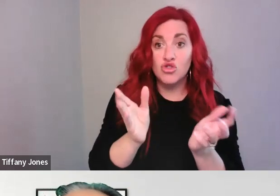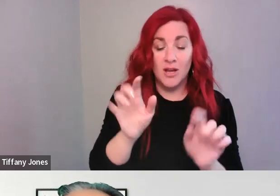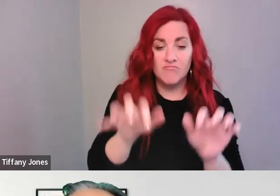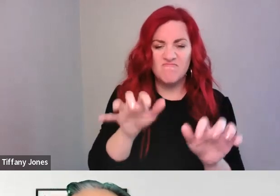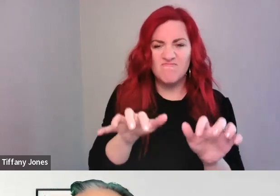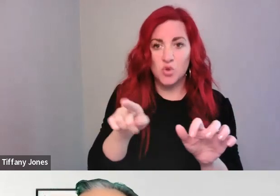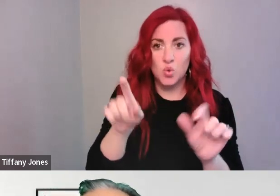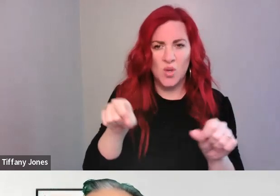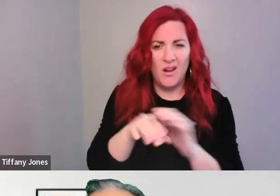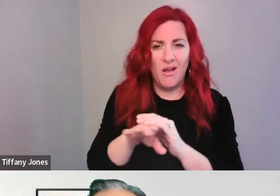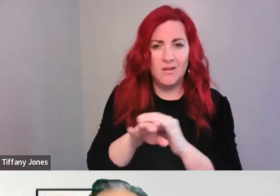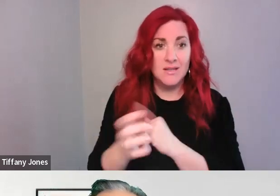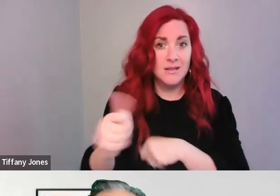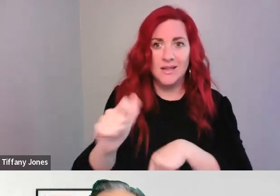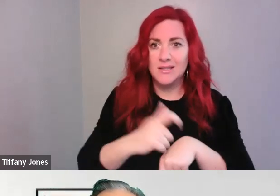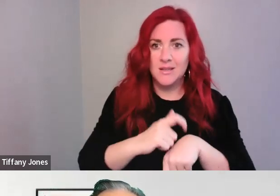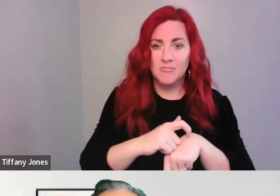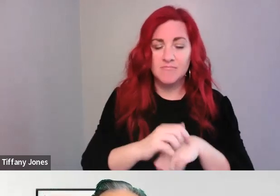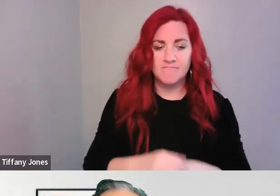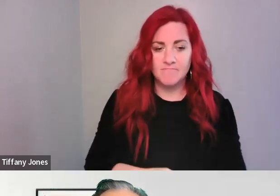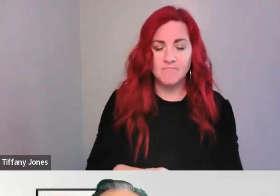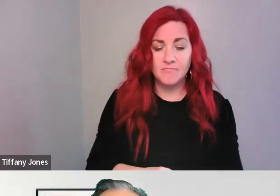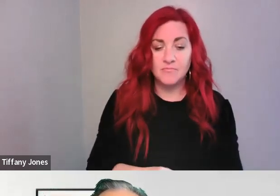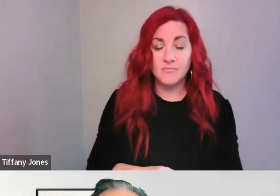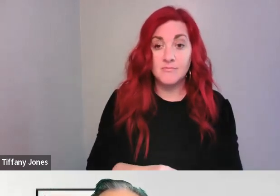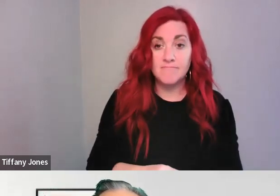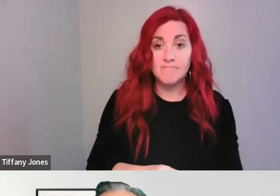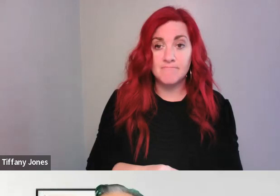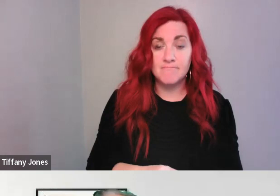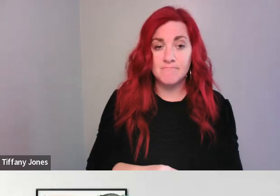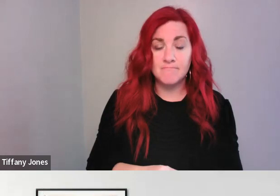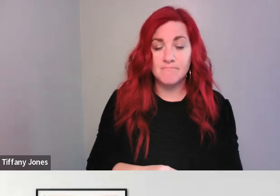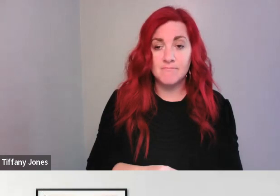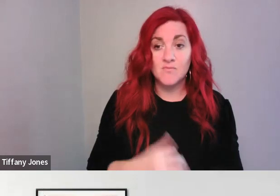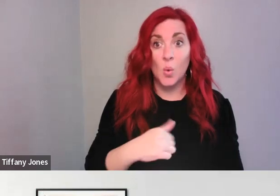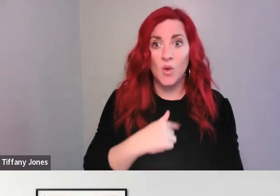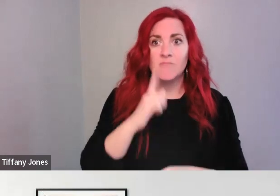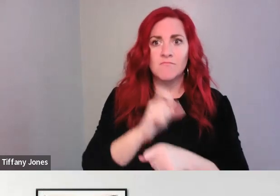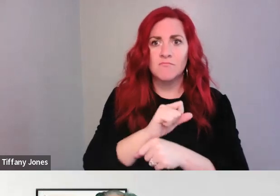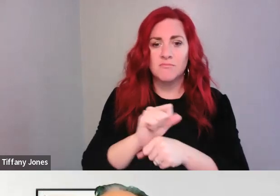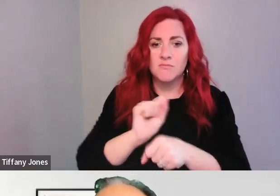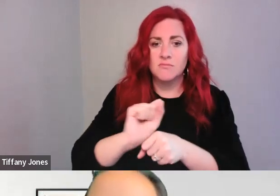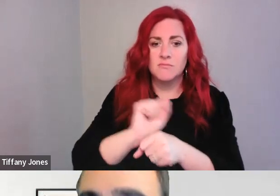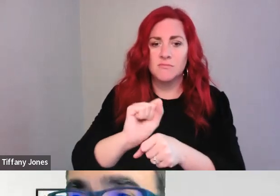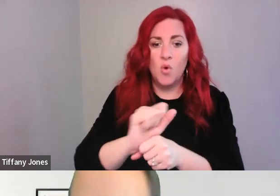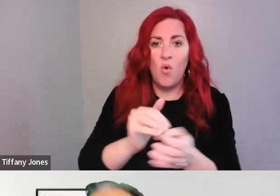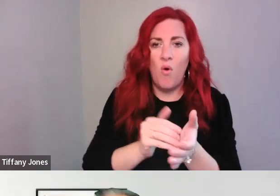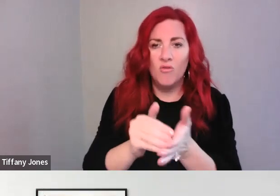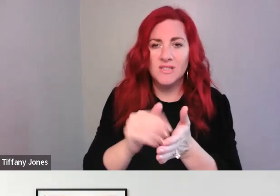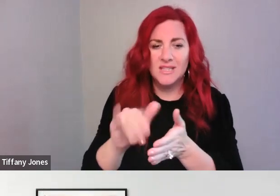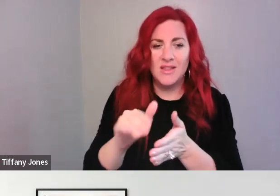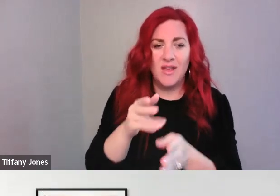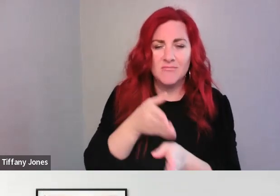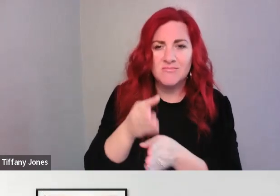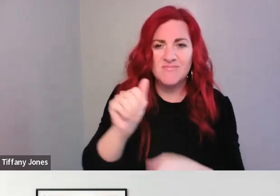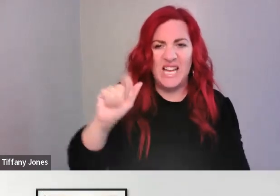point. But yeah, I mean, that is definitely something that we do a lot of work in that area. Excuse